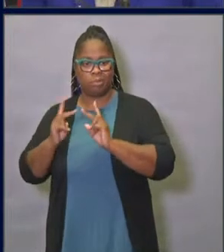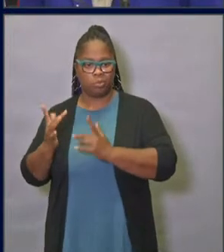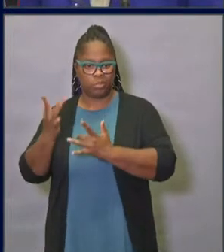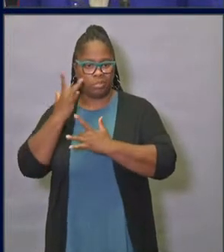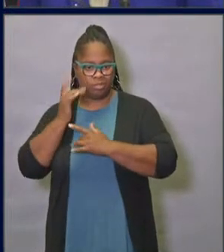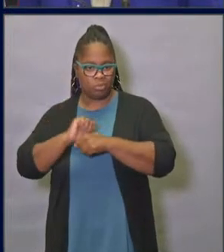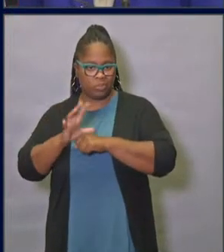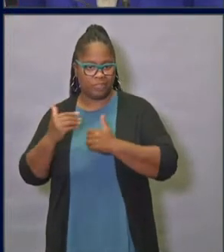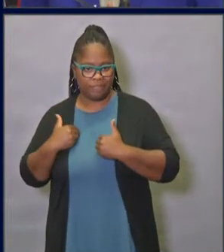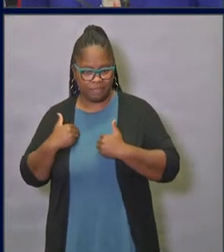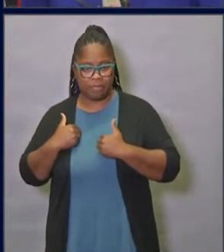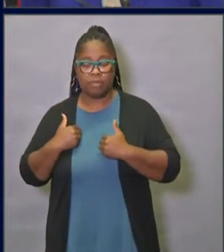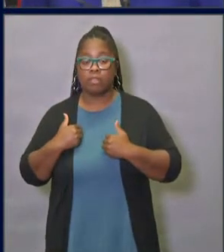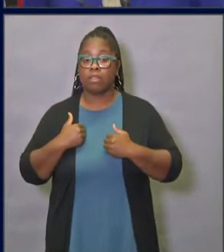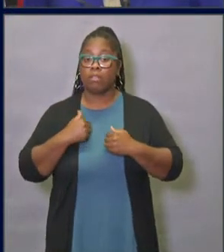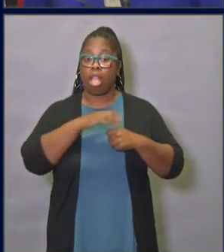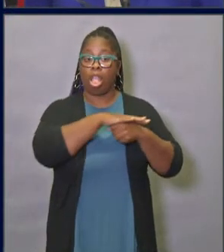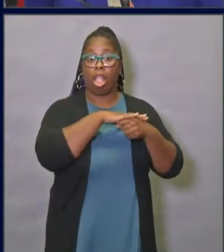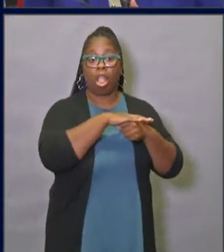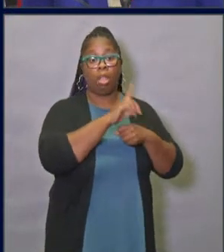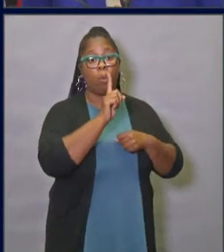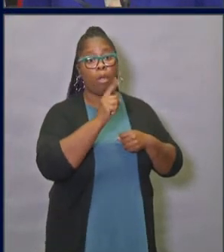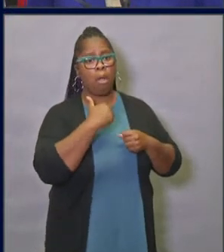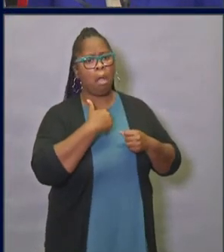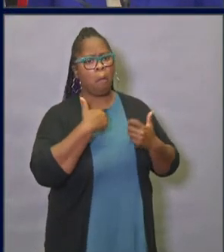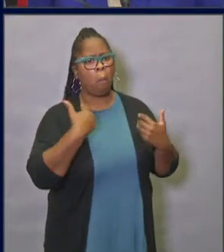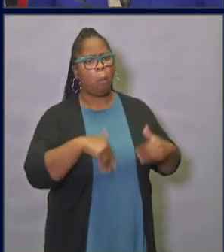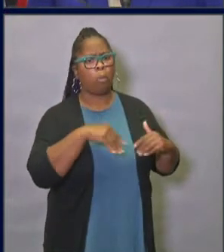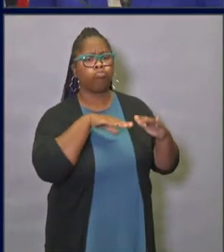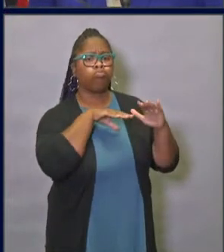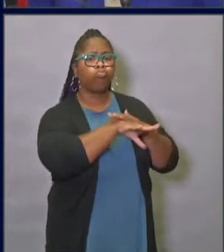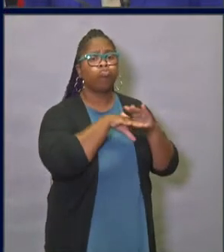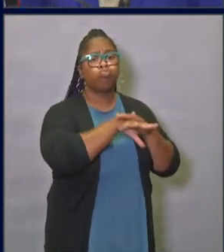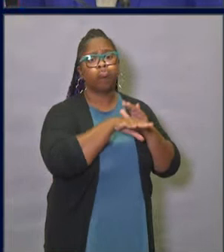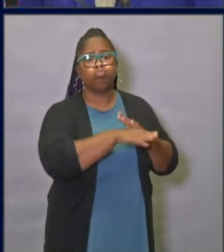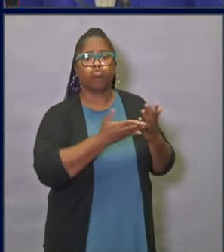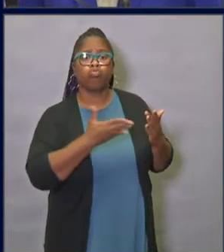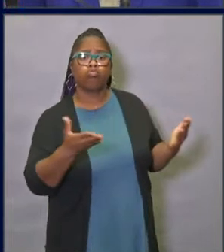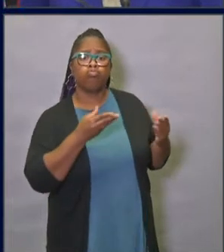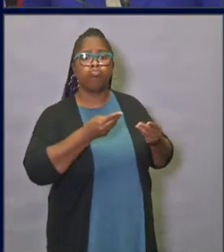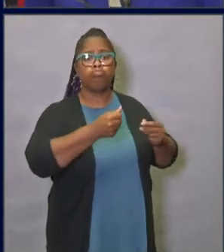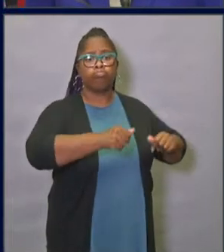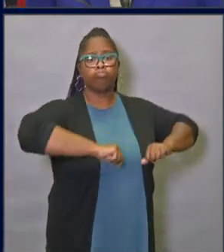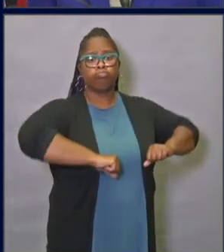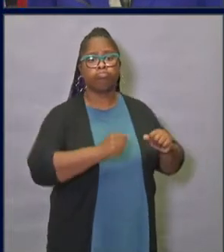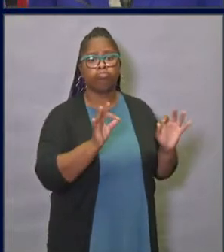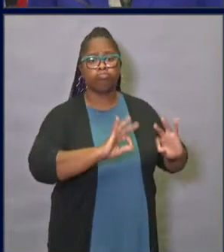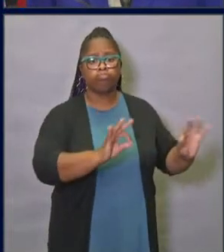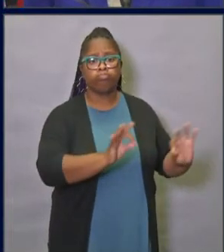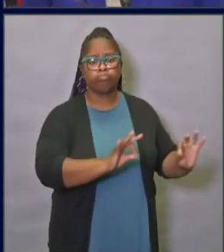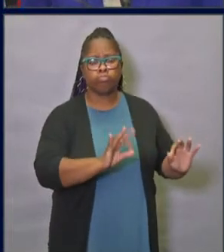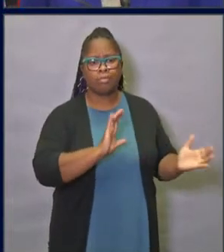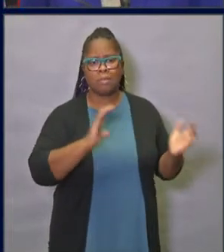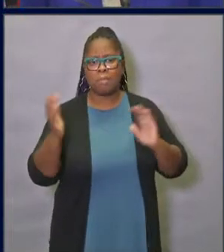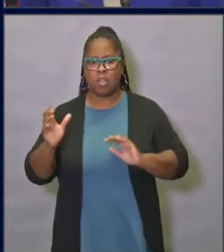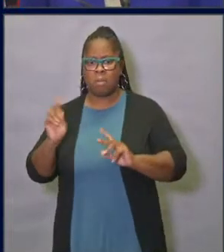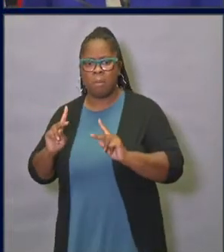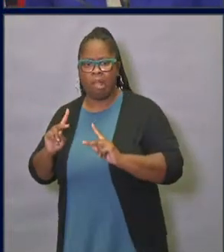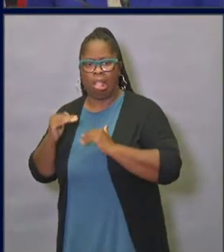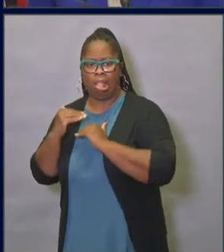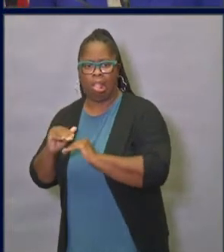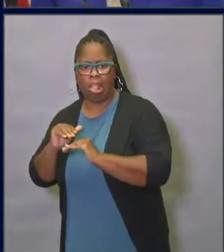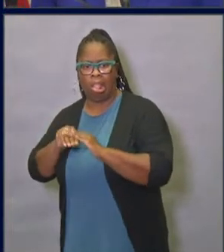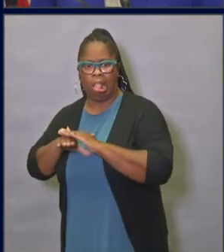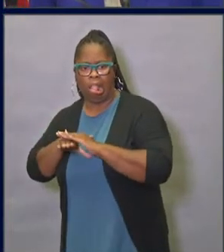100,000 people in areas with the most resources and the lowest levels of poverty are far lower and have been for the